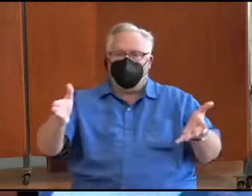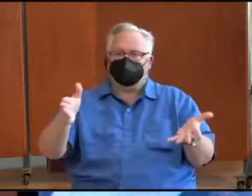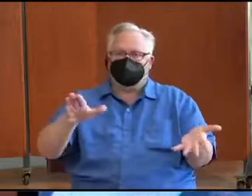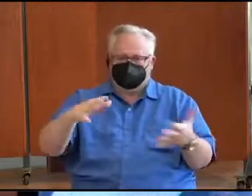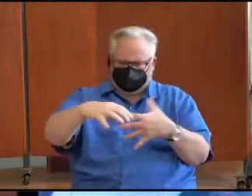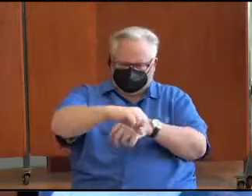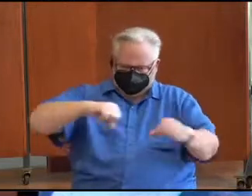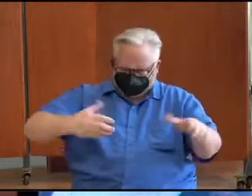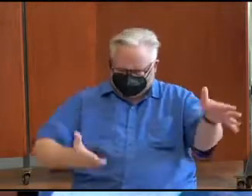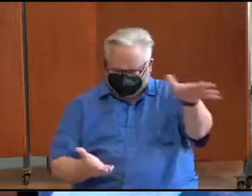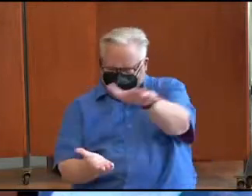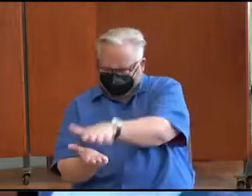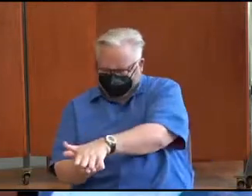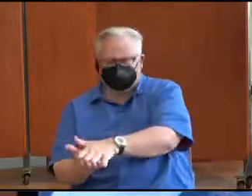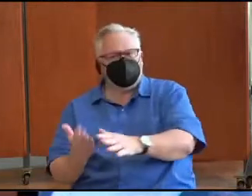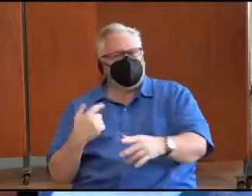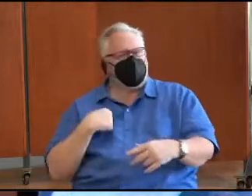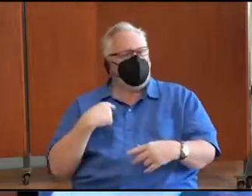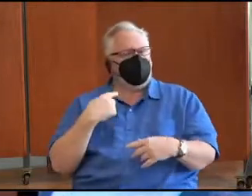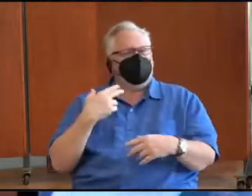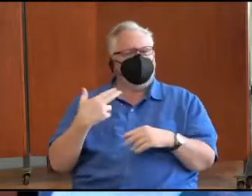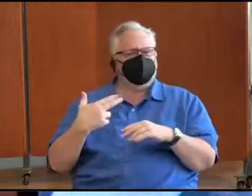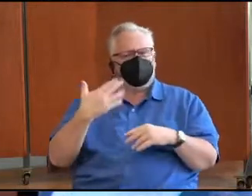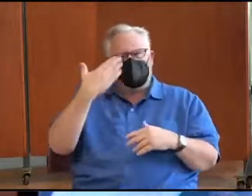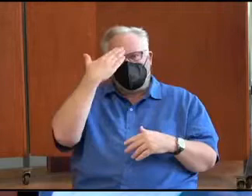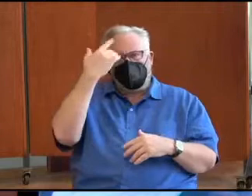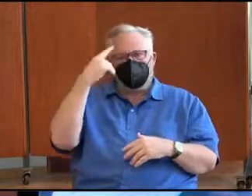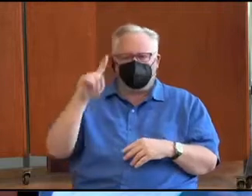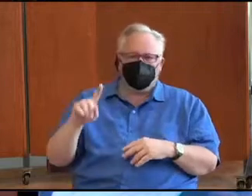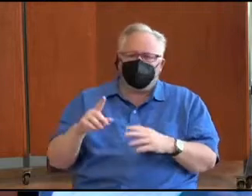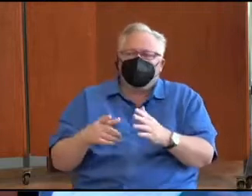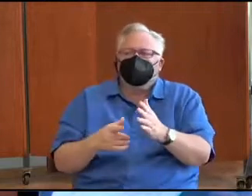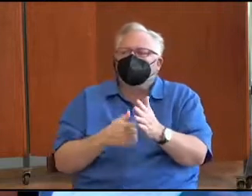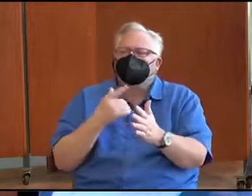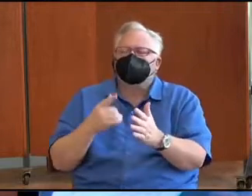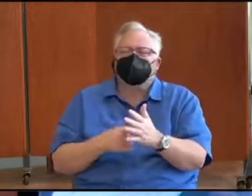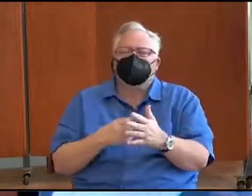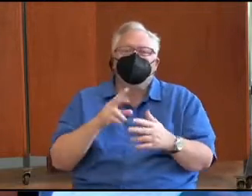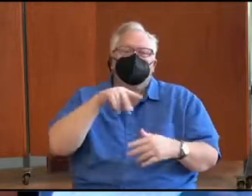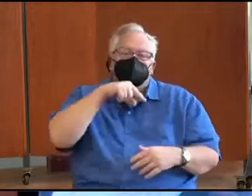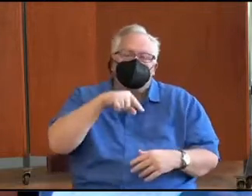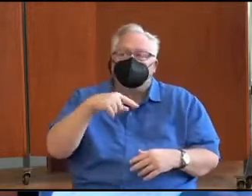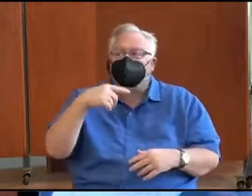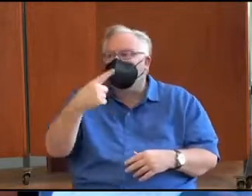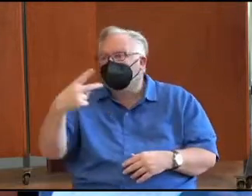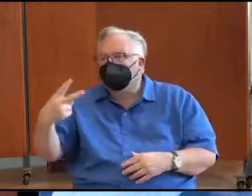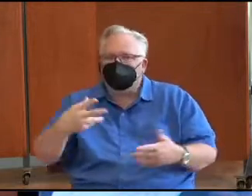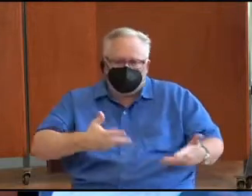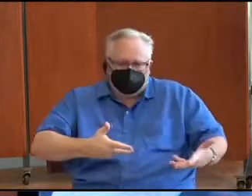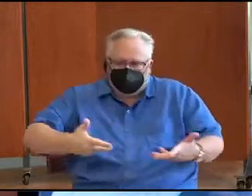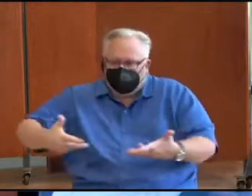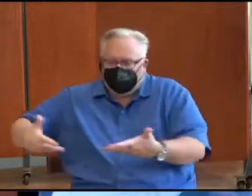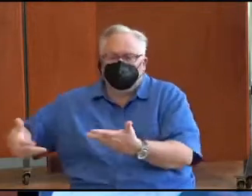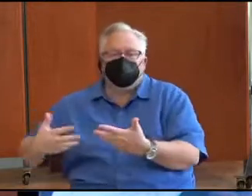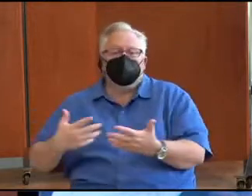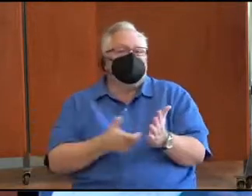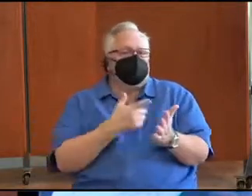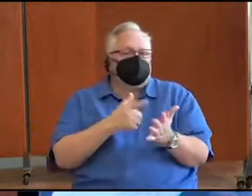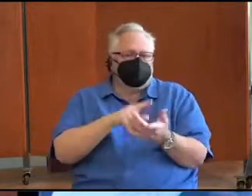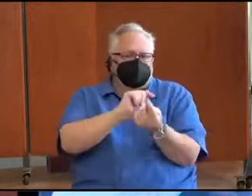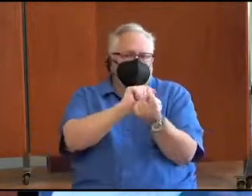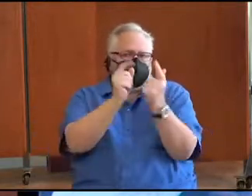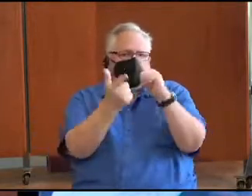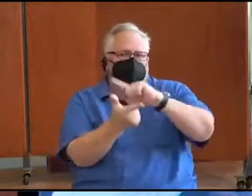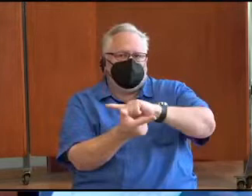a turkey or two. Sometimes I translate really whatever the moment calls for. And it has been one